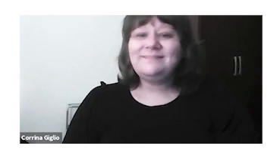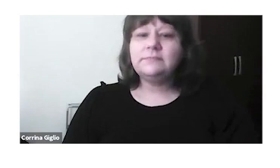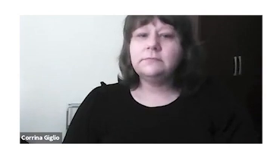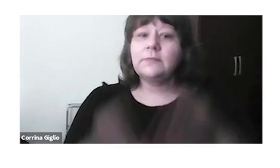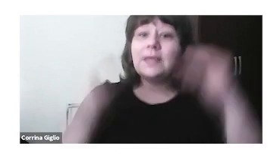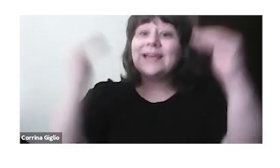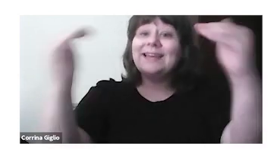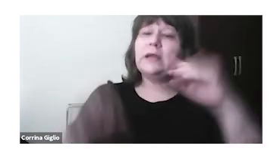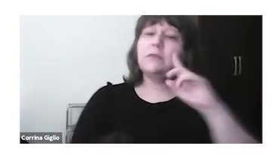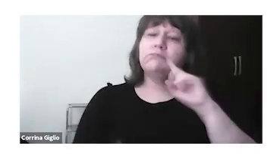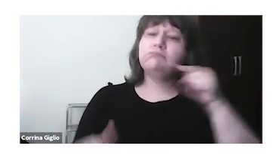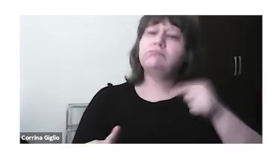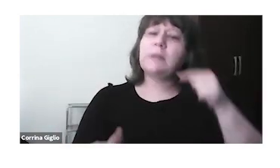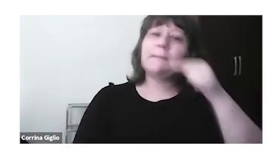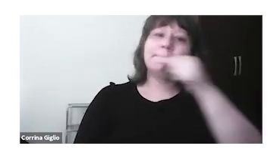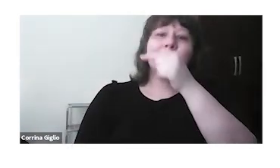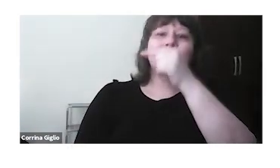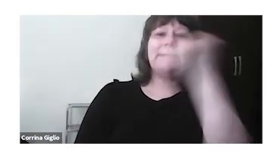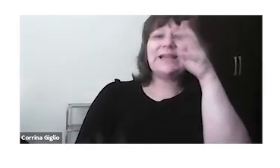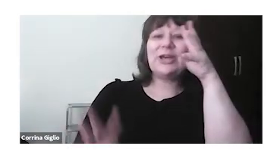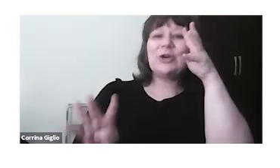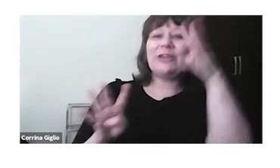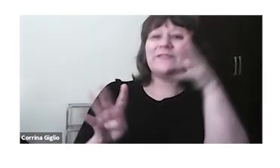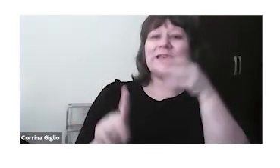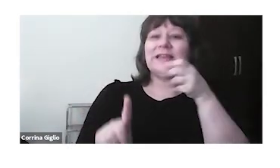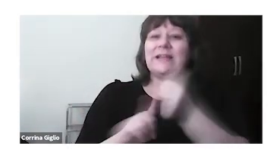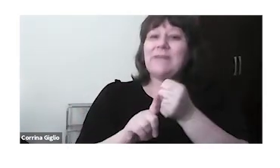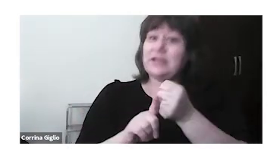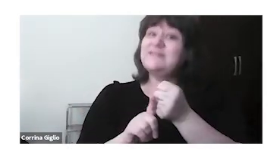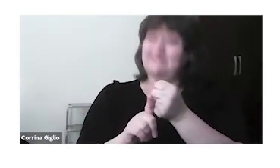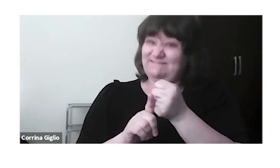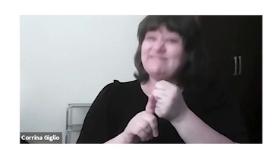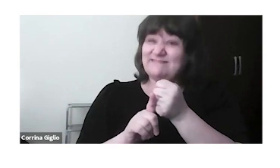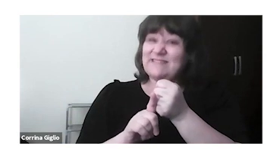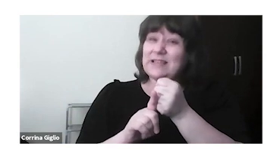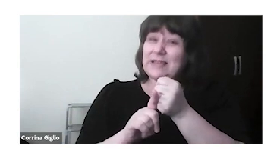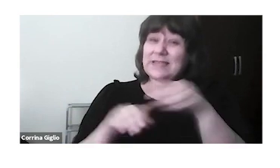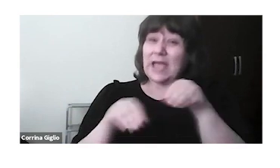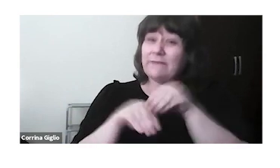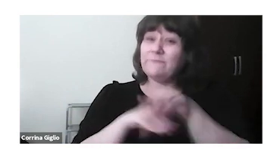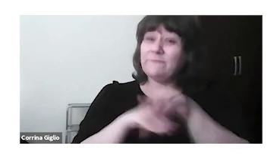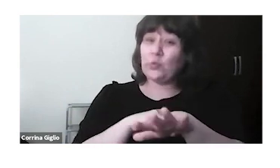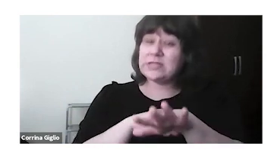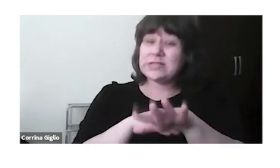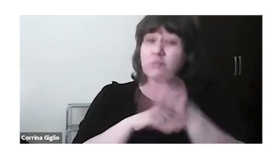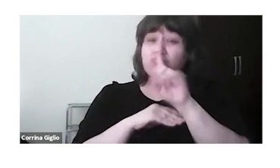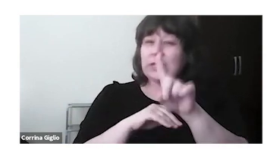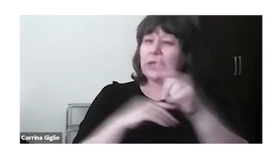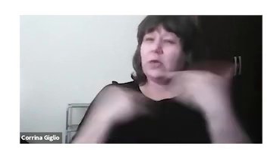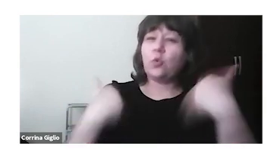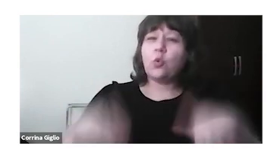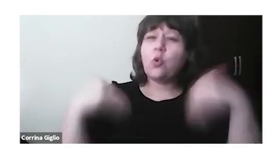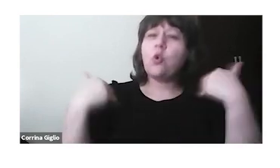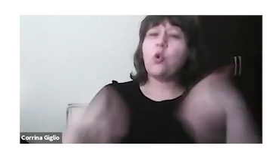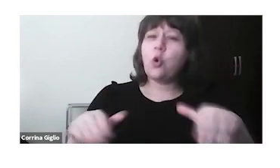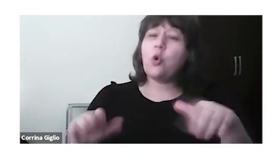Next, we're going to talk about Black creative impact. Black influence has been at the forefront of